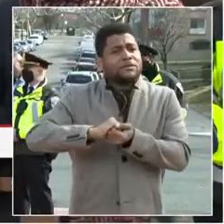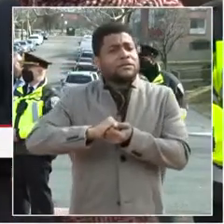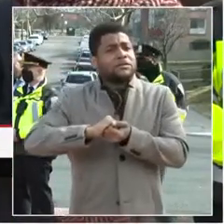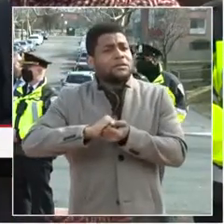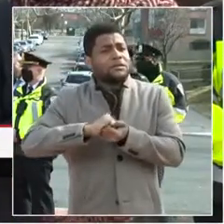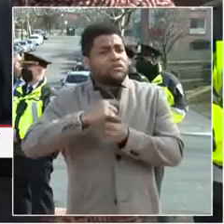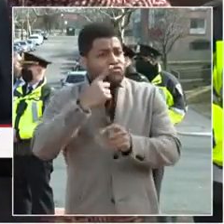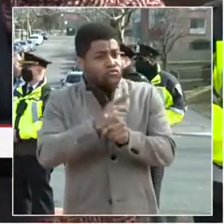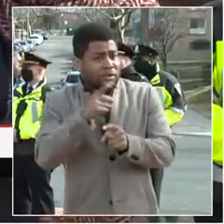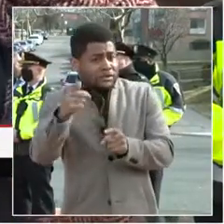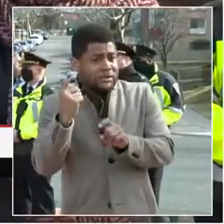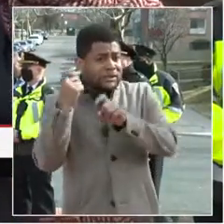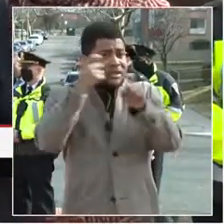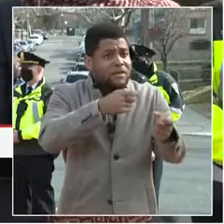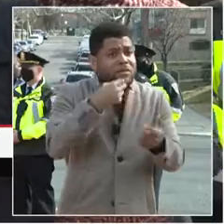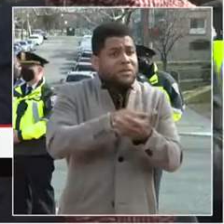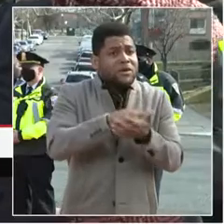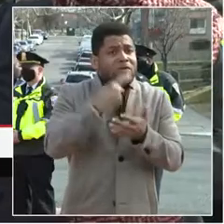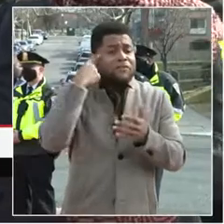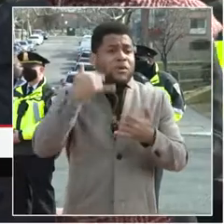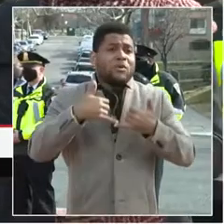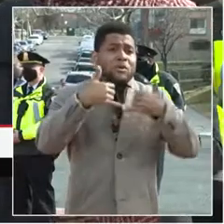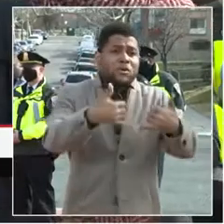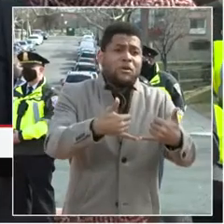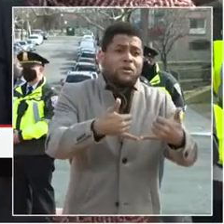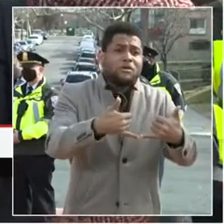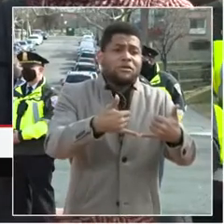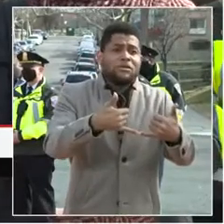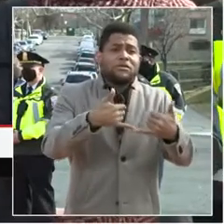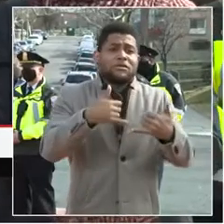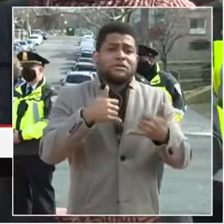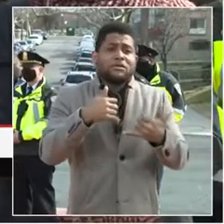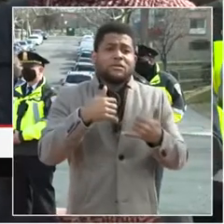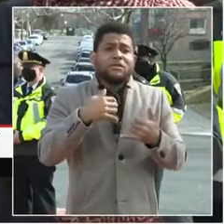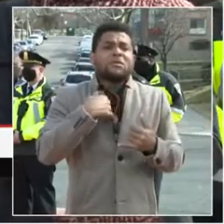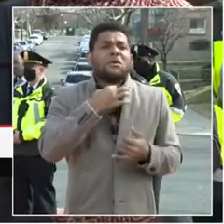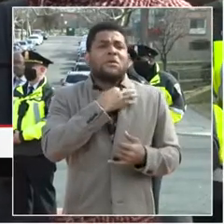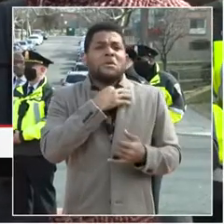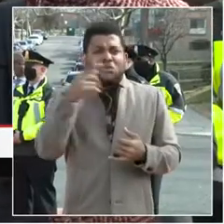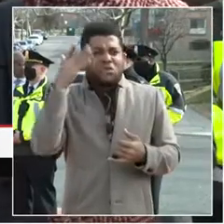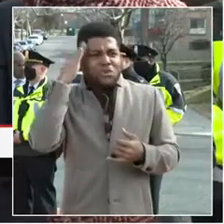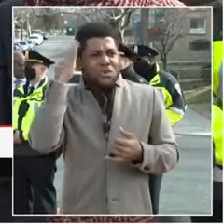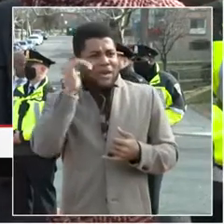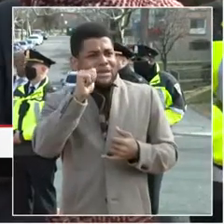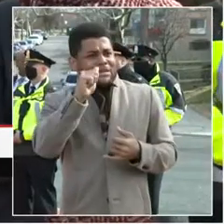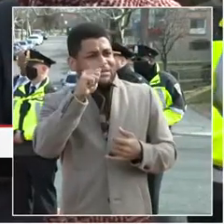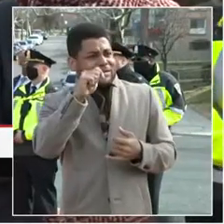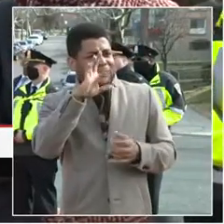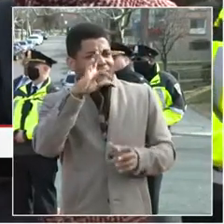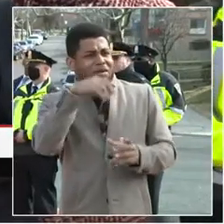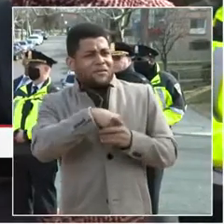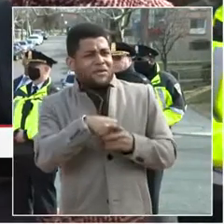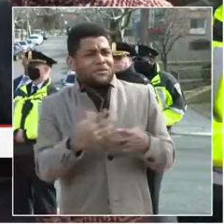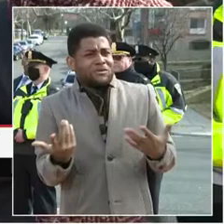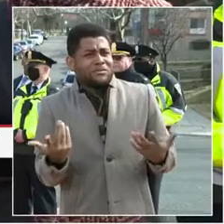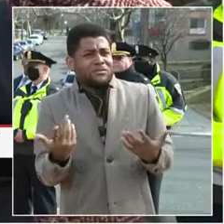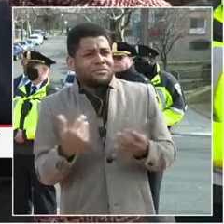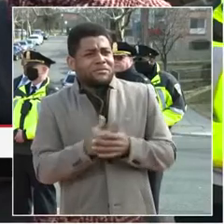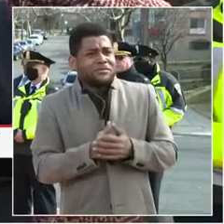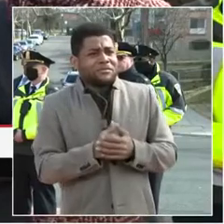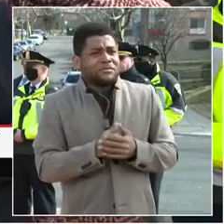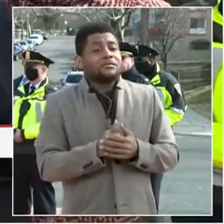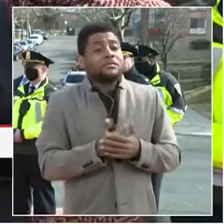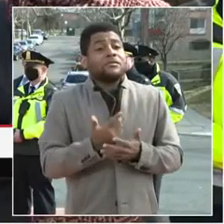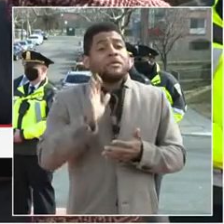that? Yes. Do I have the agency correct? I'm just curious their reasoning and just some general assessment from you on